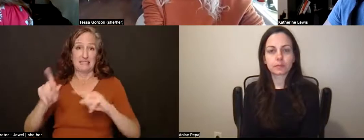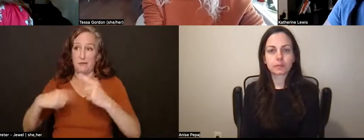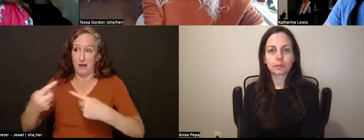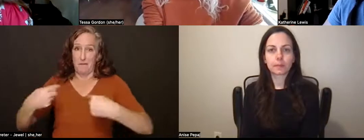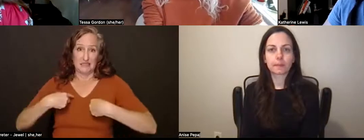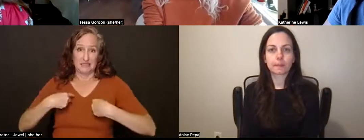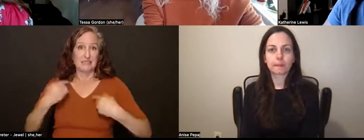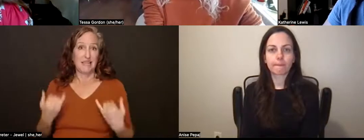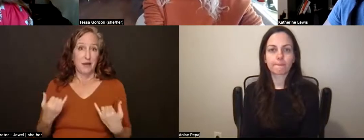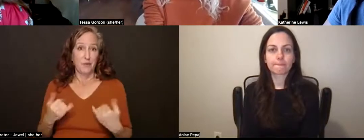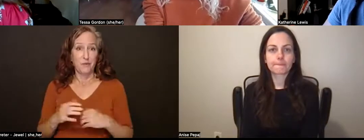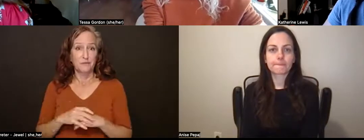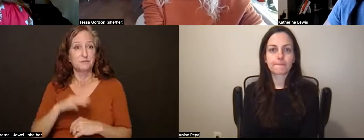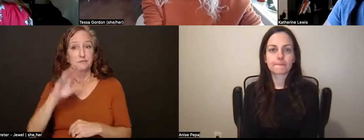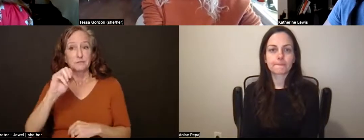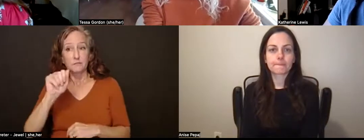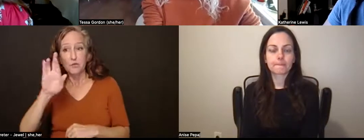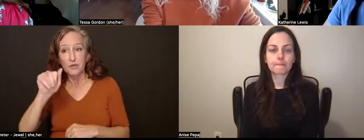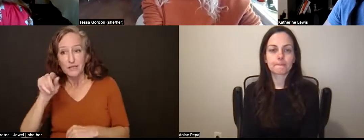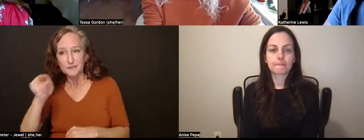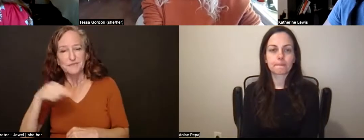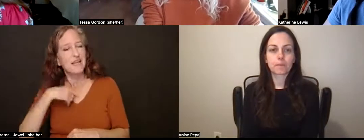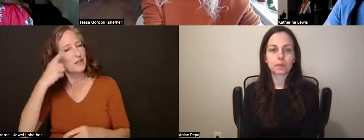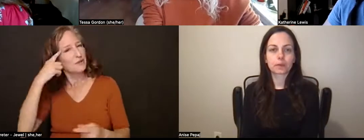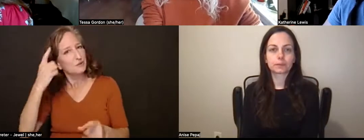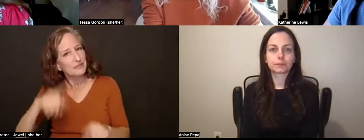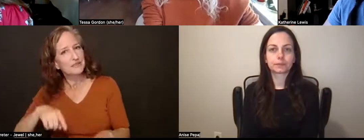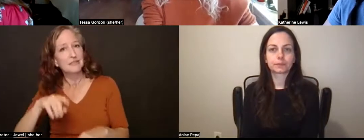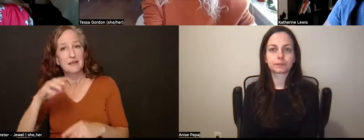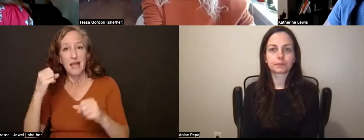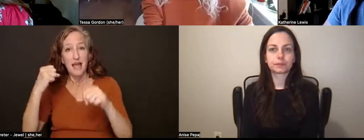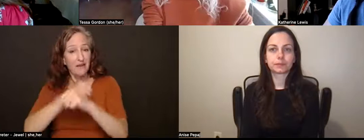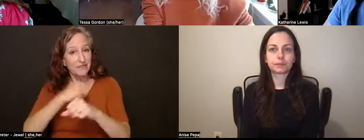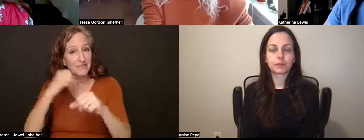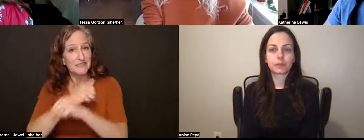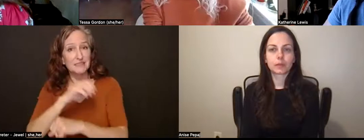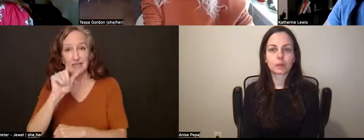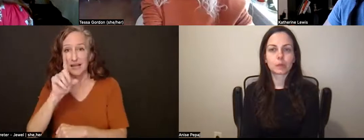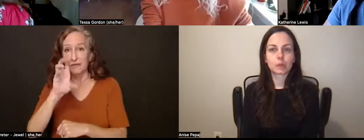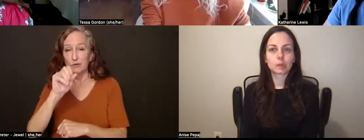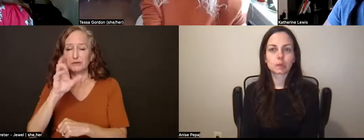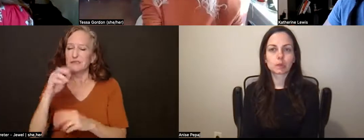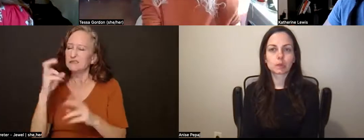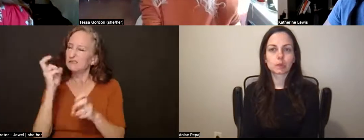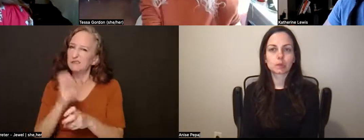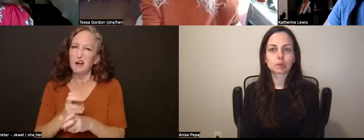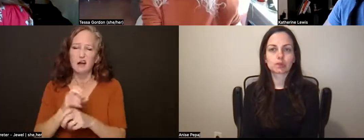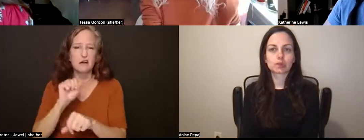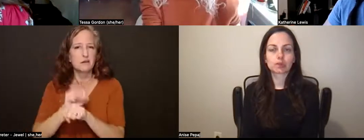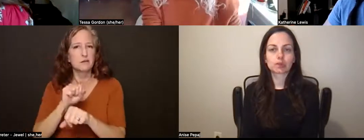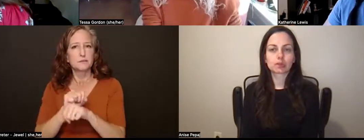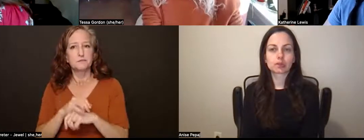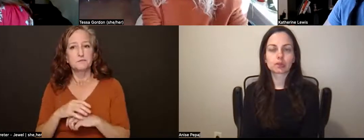it. And Maria, I agree. You know, advocacy, it's like I said, it's tough work. And so being okay